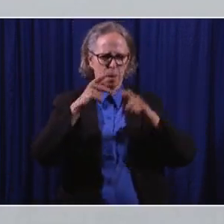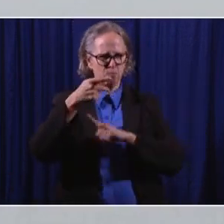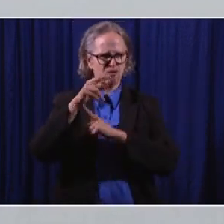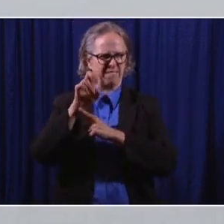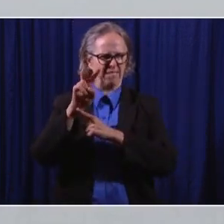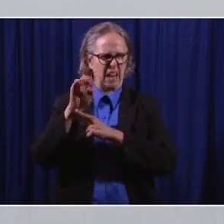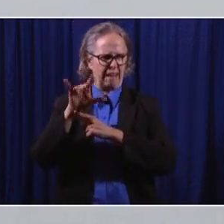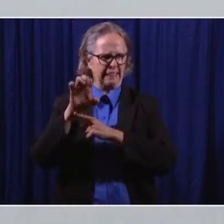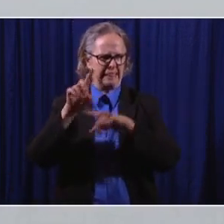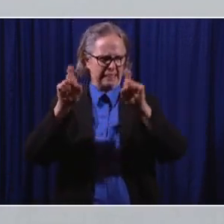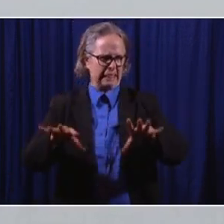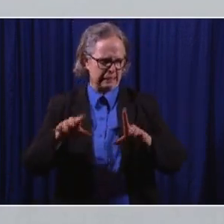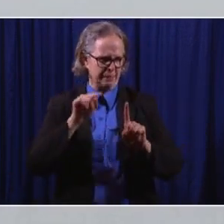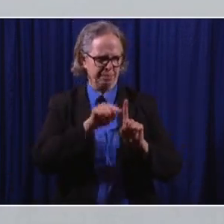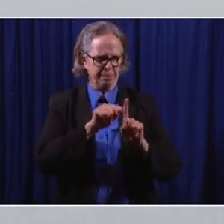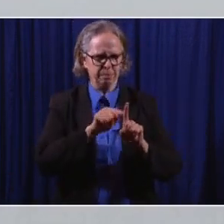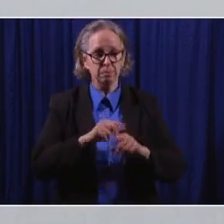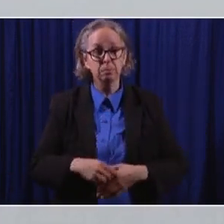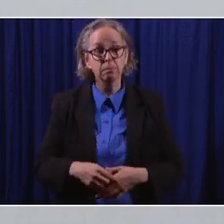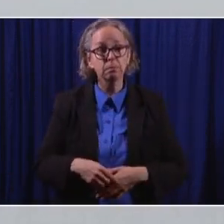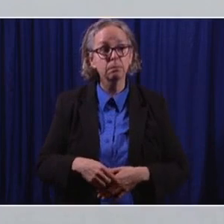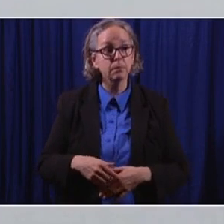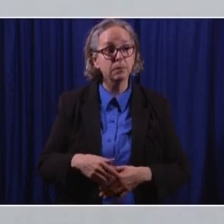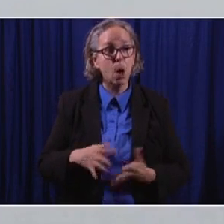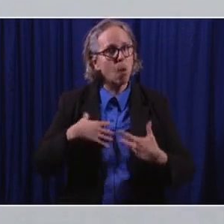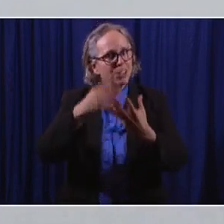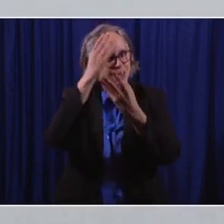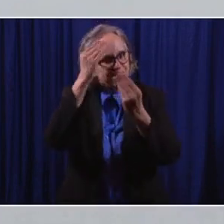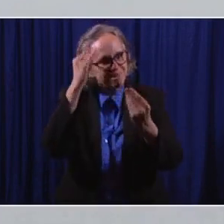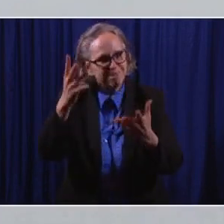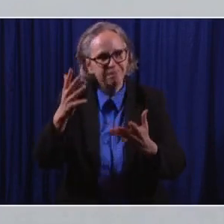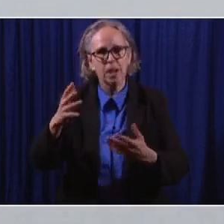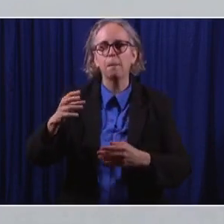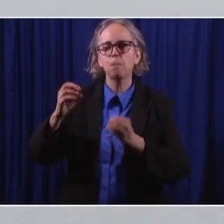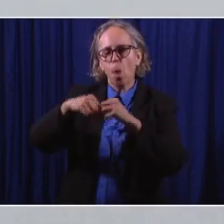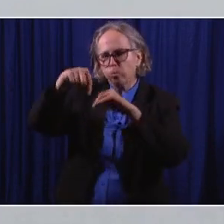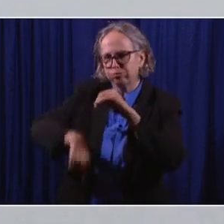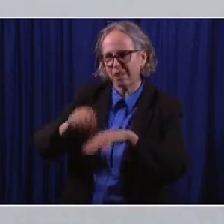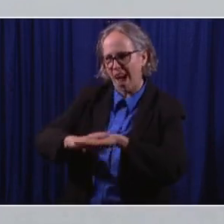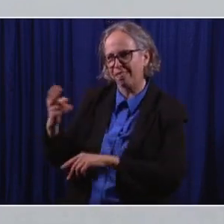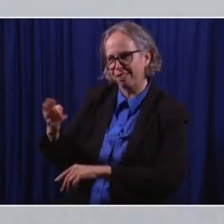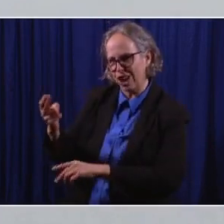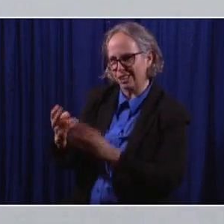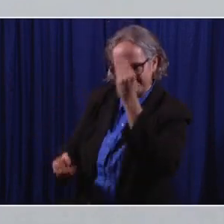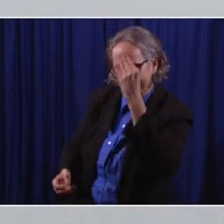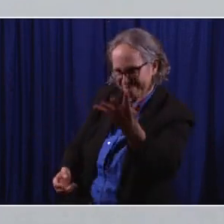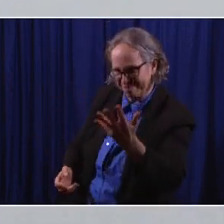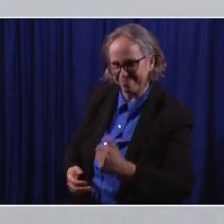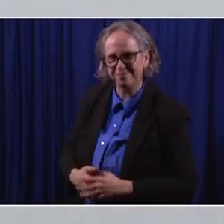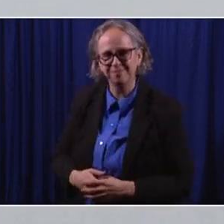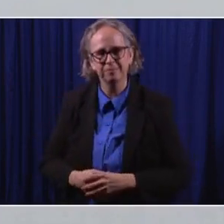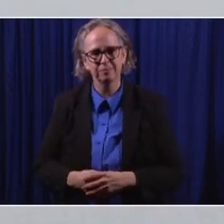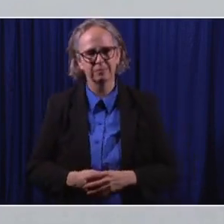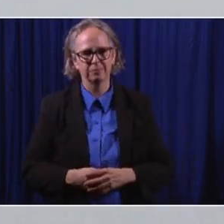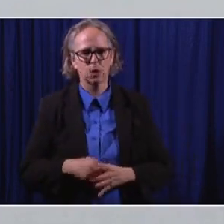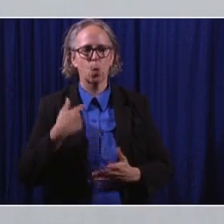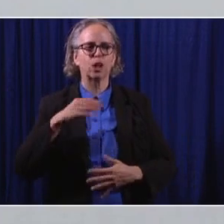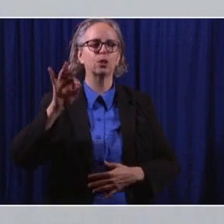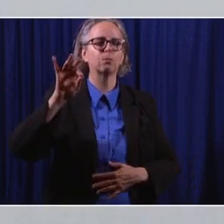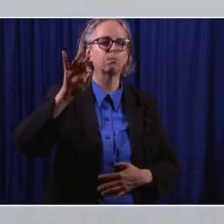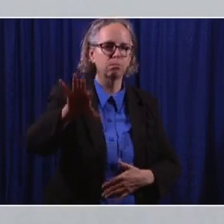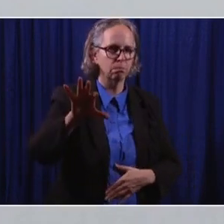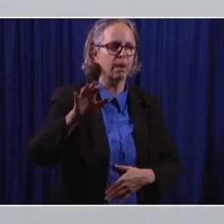give an update on that on Thursday. So you can plan for that to come out on Thursday. I just wanted to respond